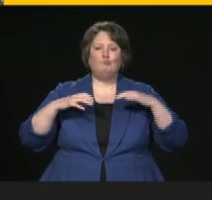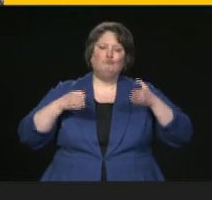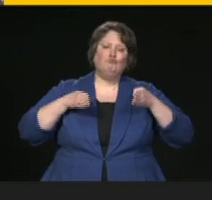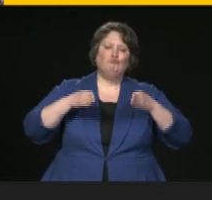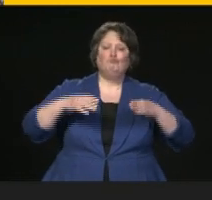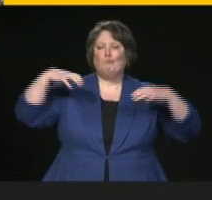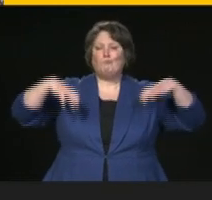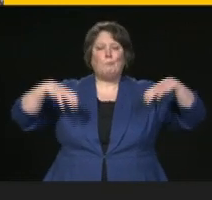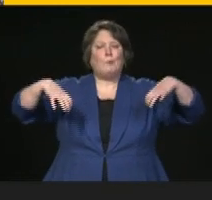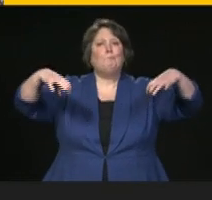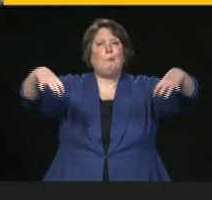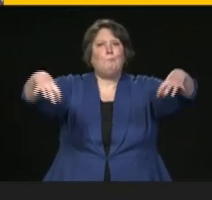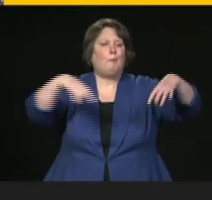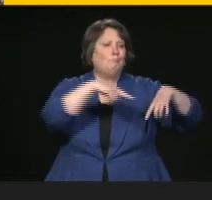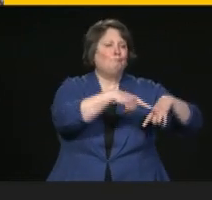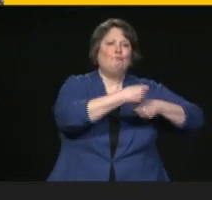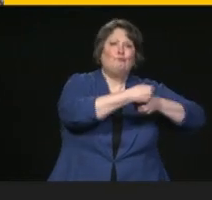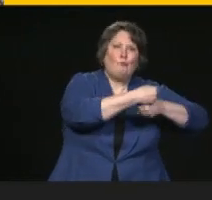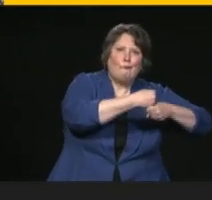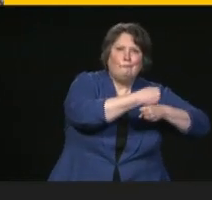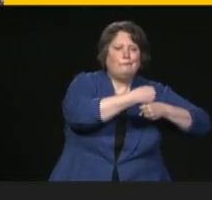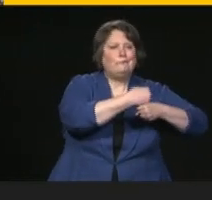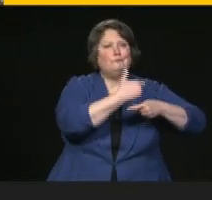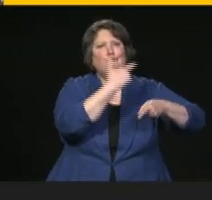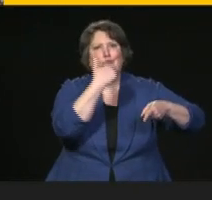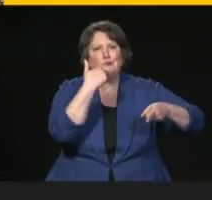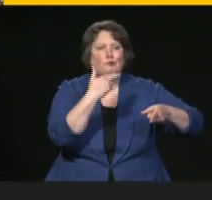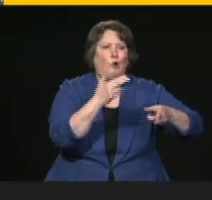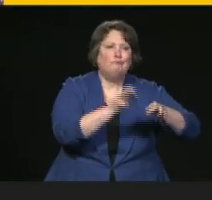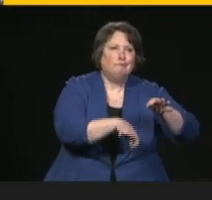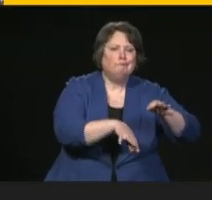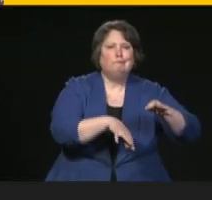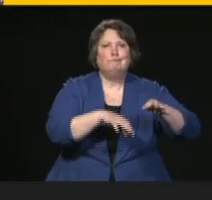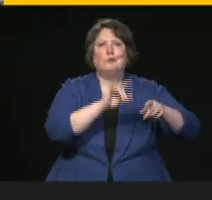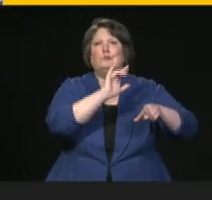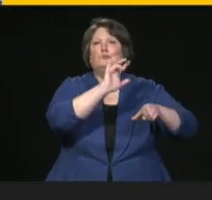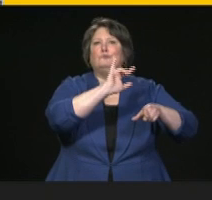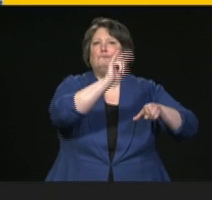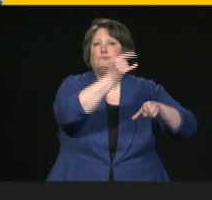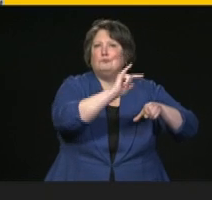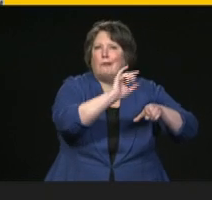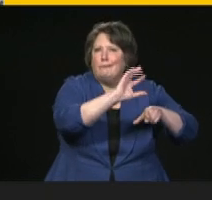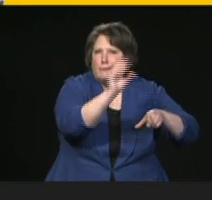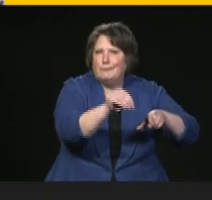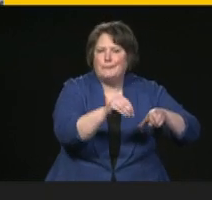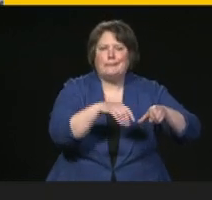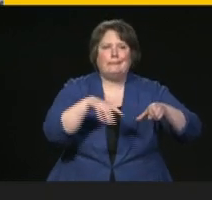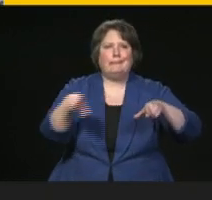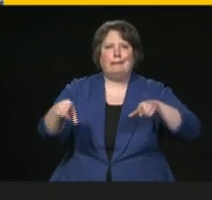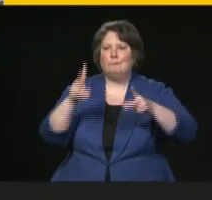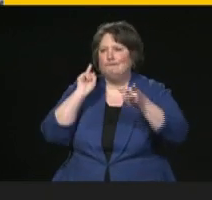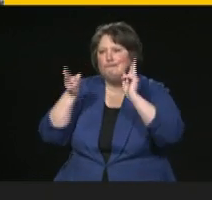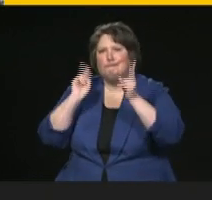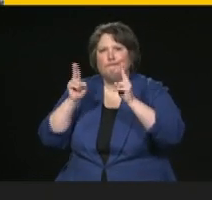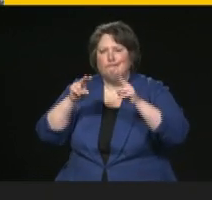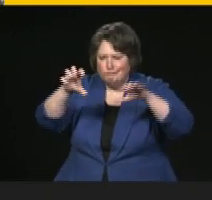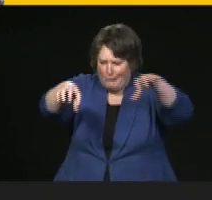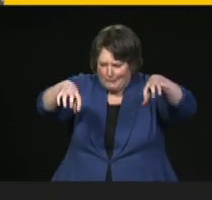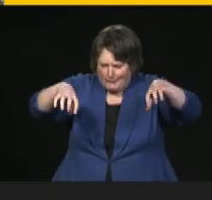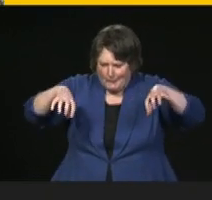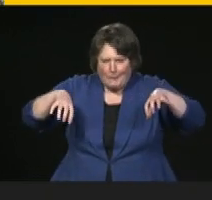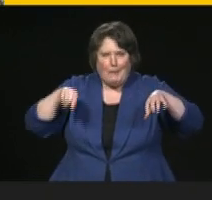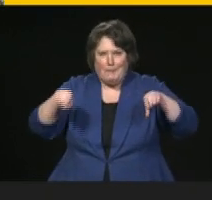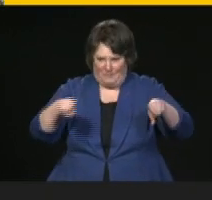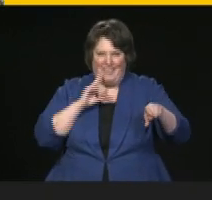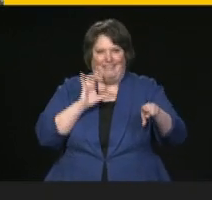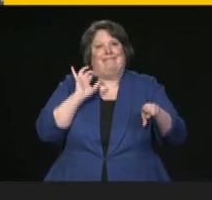small travel agencies, the salons and barber shops, and the many other small businesses that help form the very backbone of Canada's